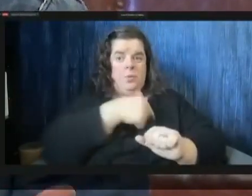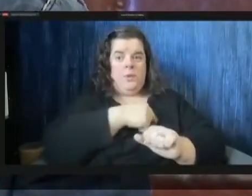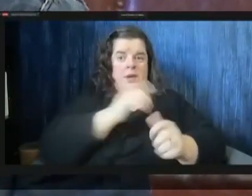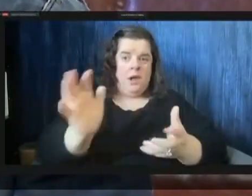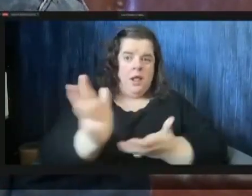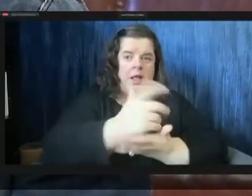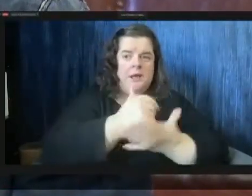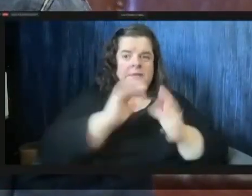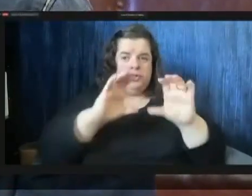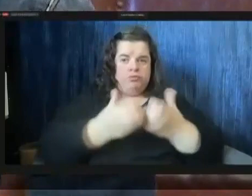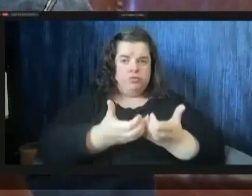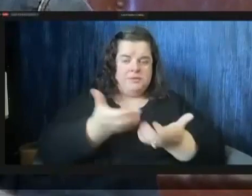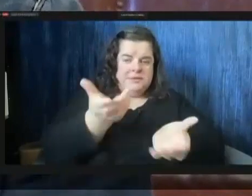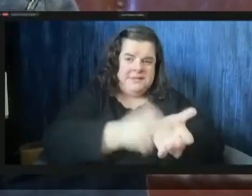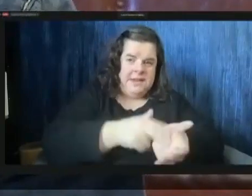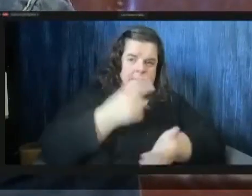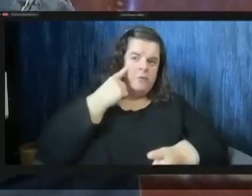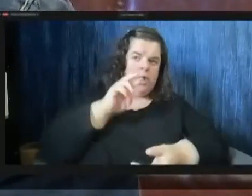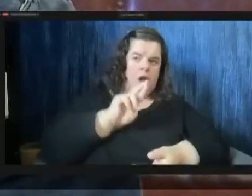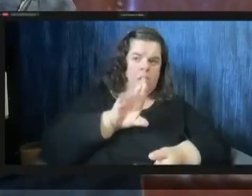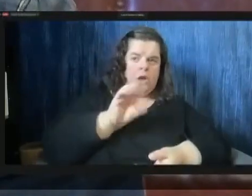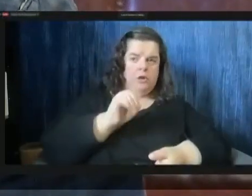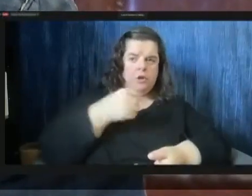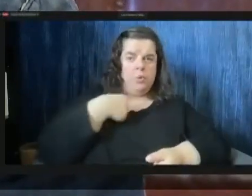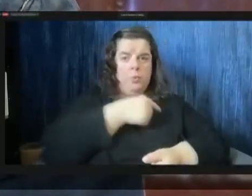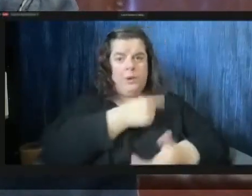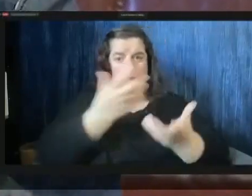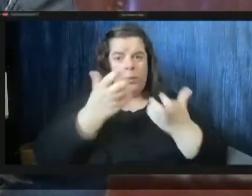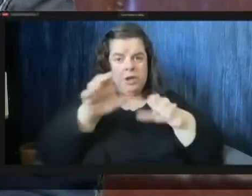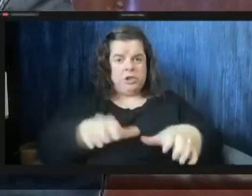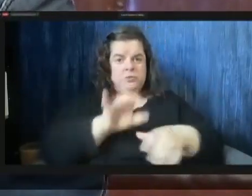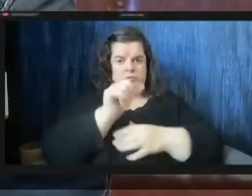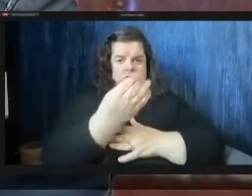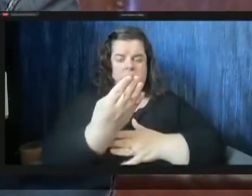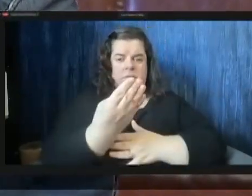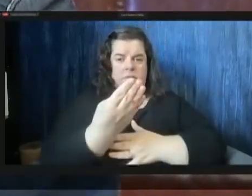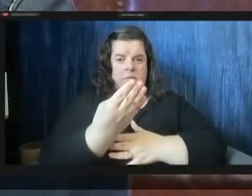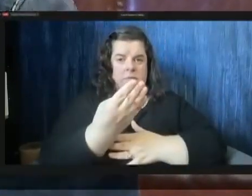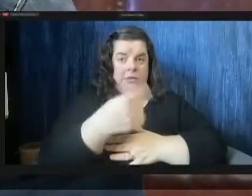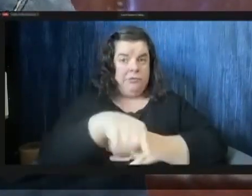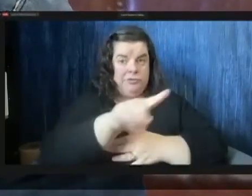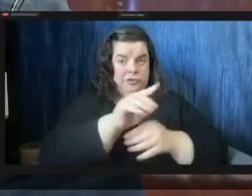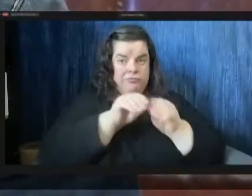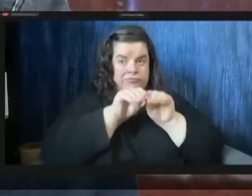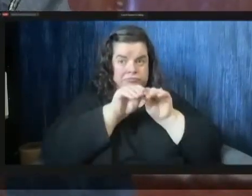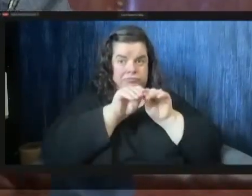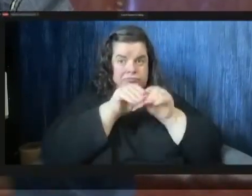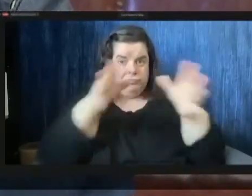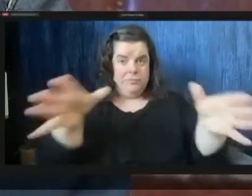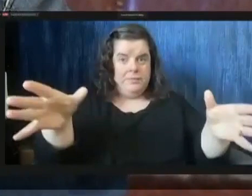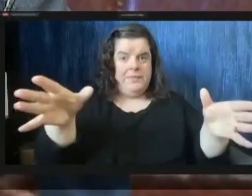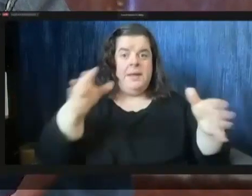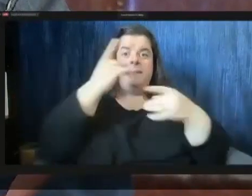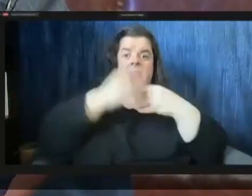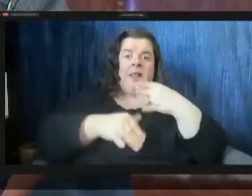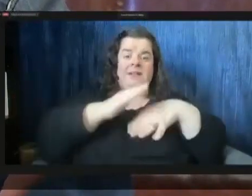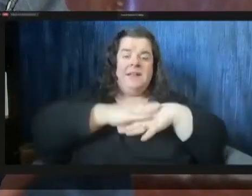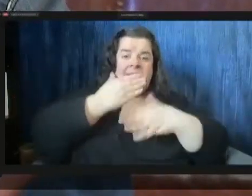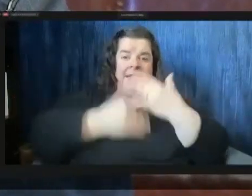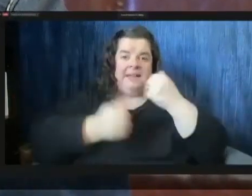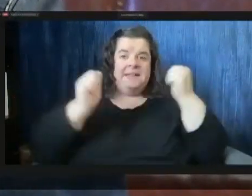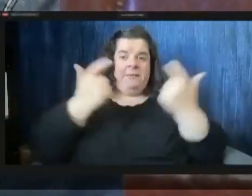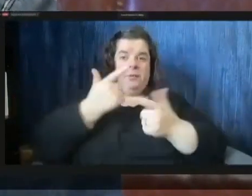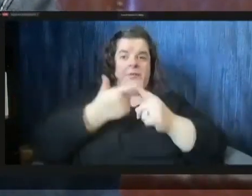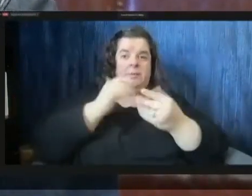for the RCO? Because we want to do the job that you all have put out here. The blood is on the hands of everybody on city